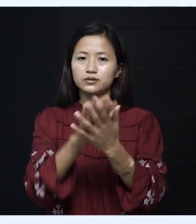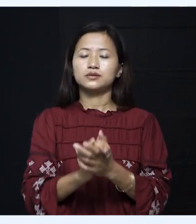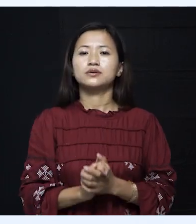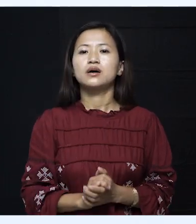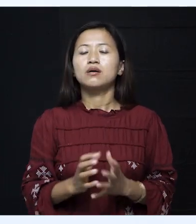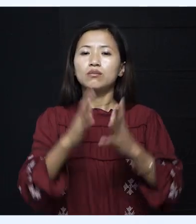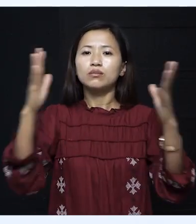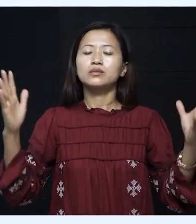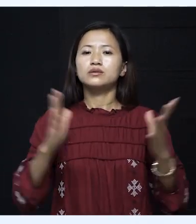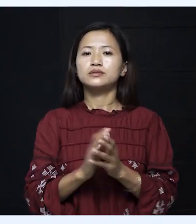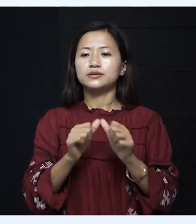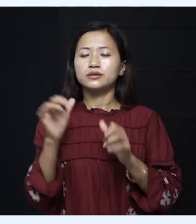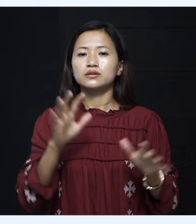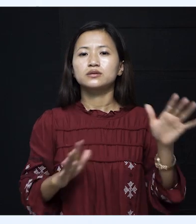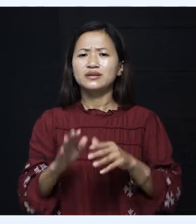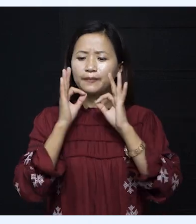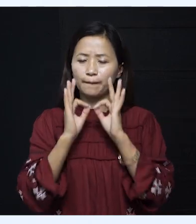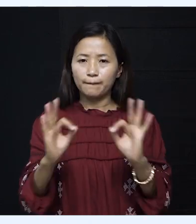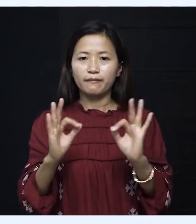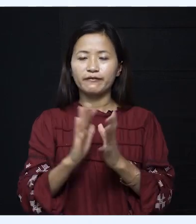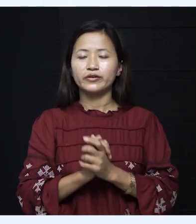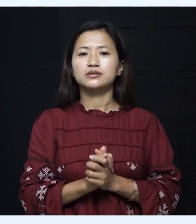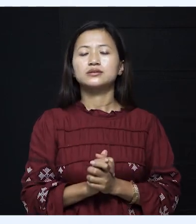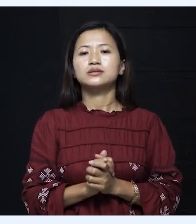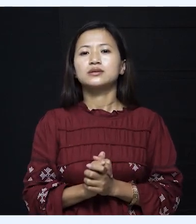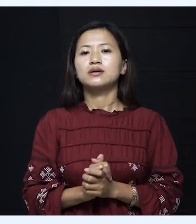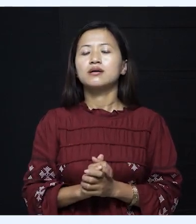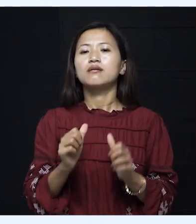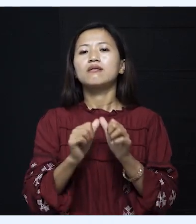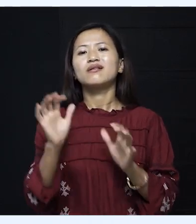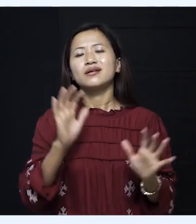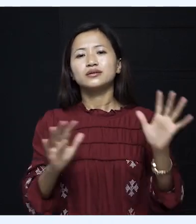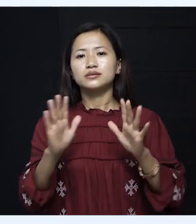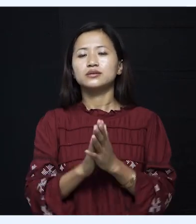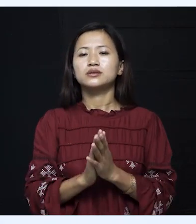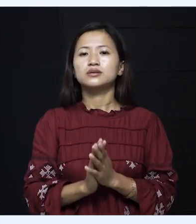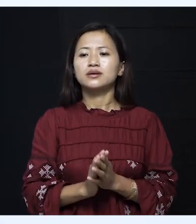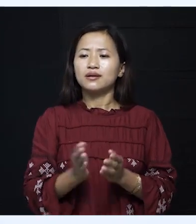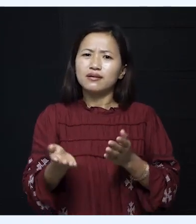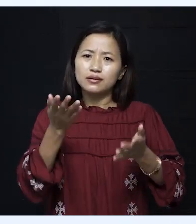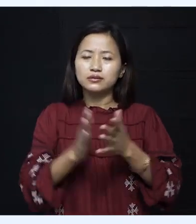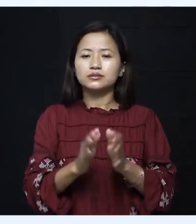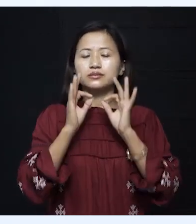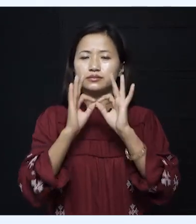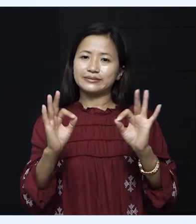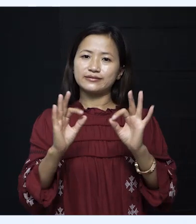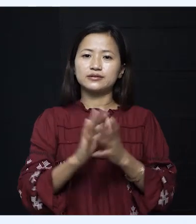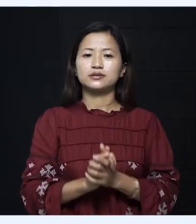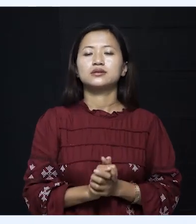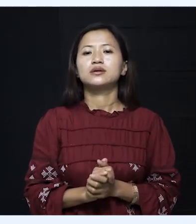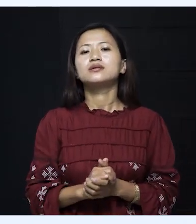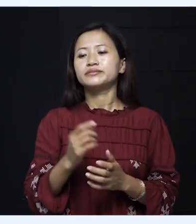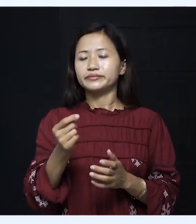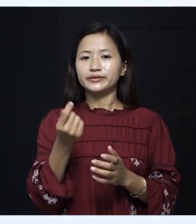again, focusing more on the action being perfected or the action being likely to be perfected, we can also say, in